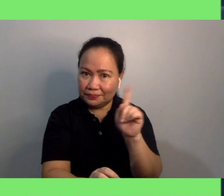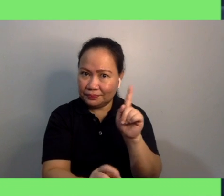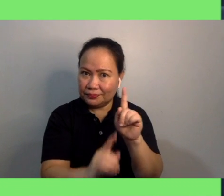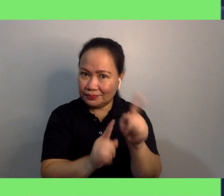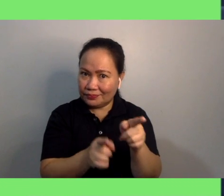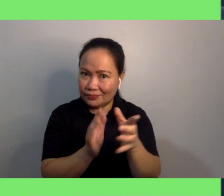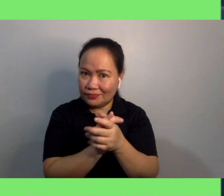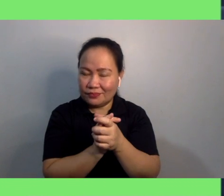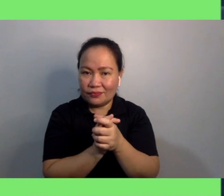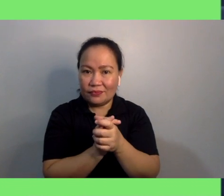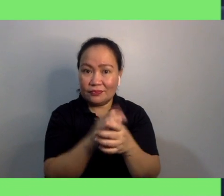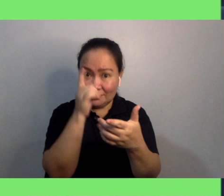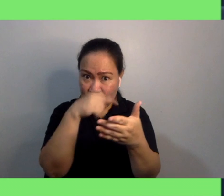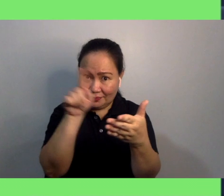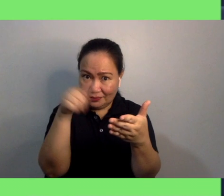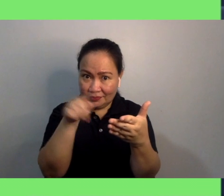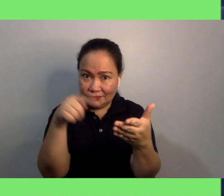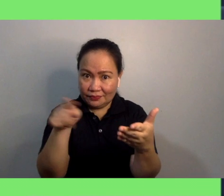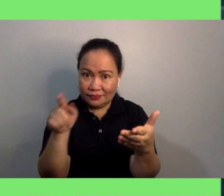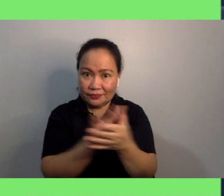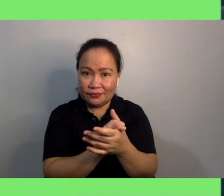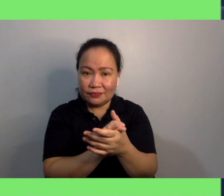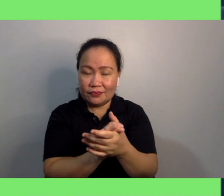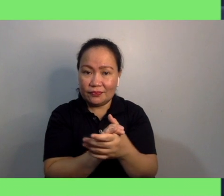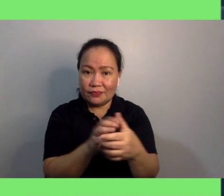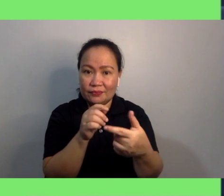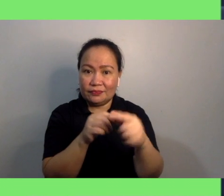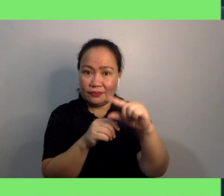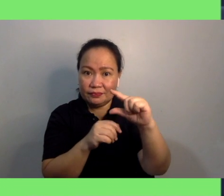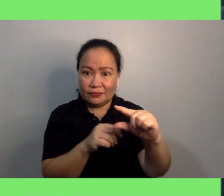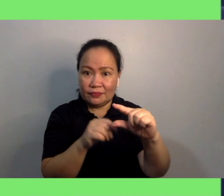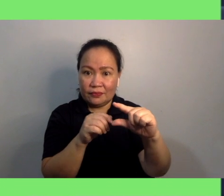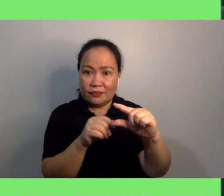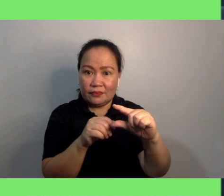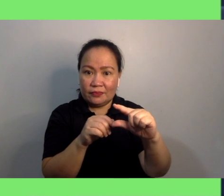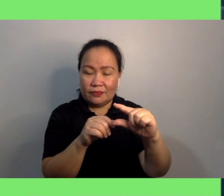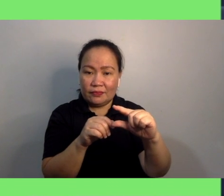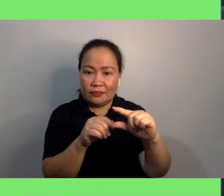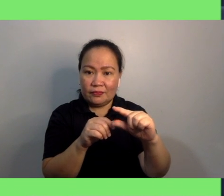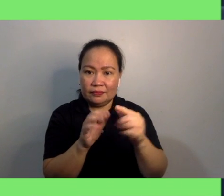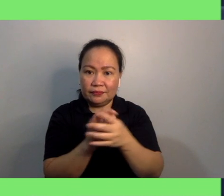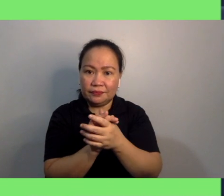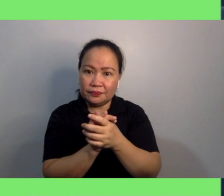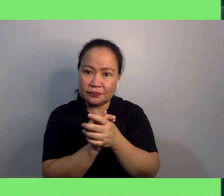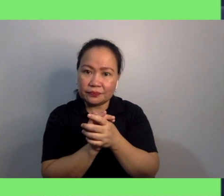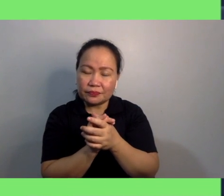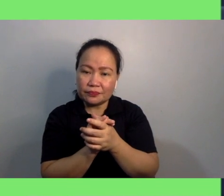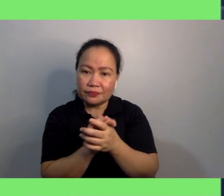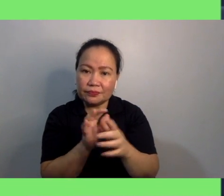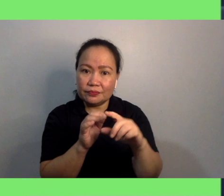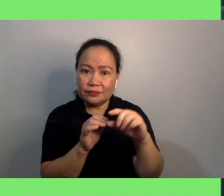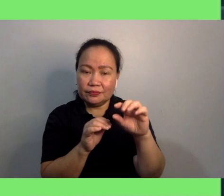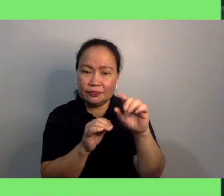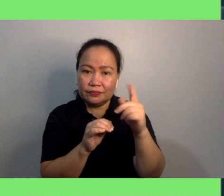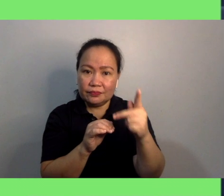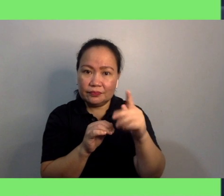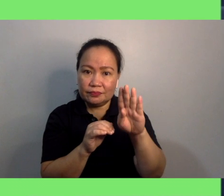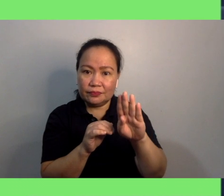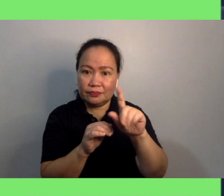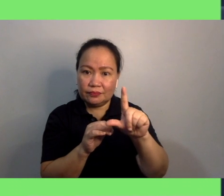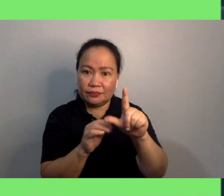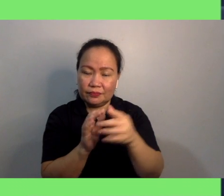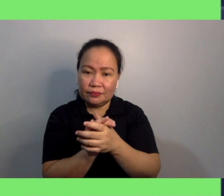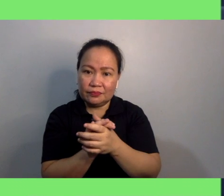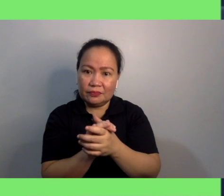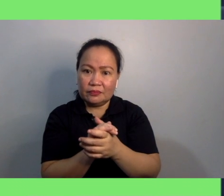Okay, so let's check. So, angle KBL. So, ito si KBL. So, kapag ganito, ma'am, paano po